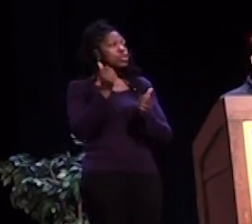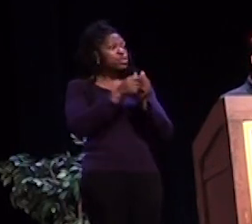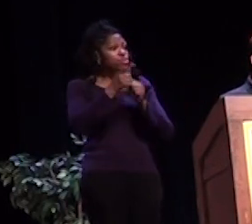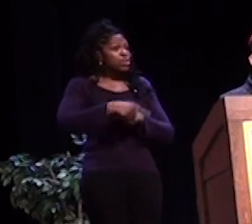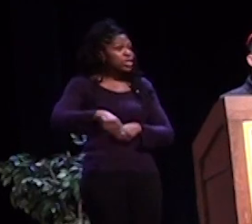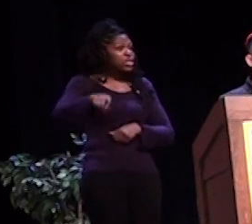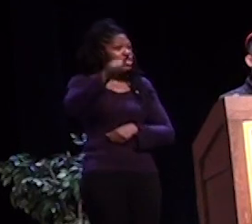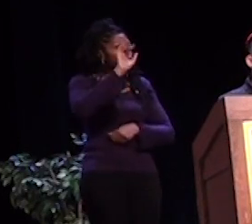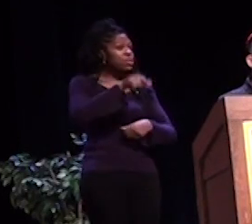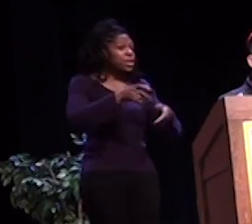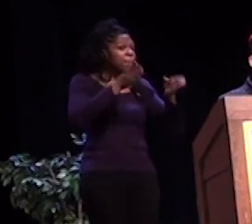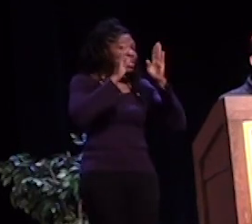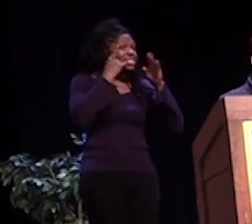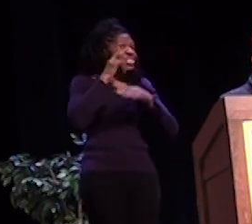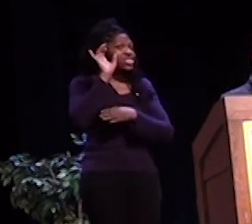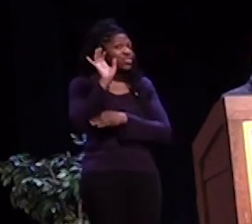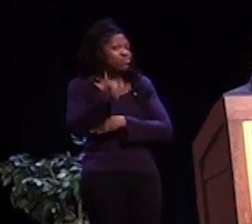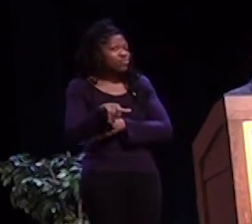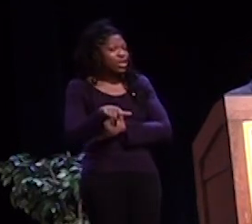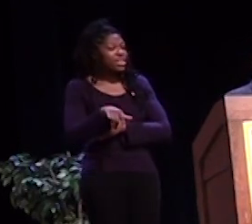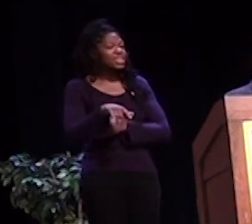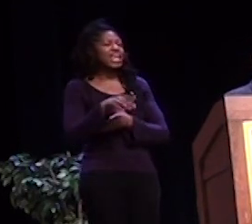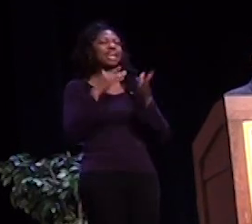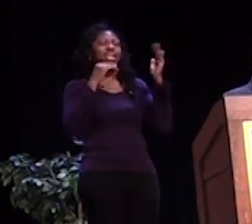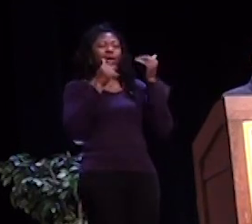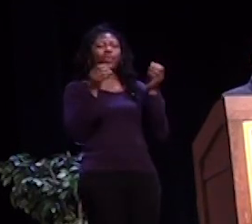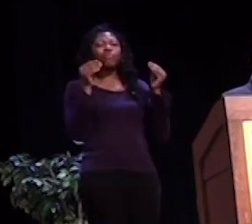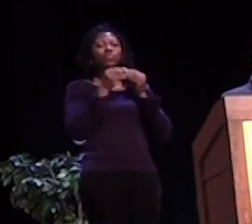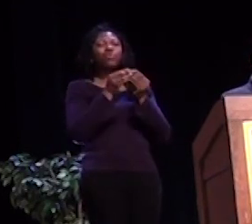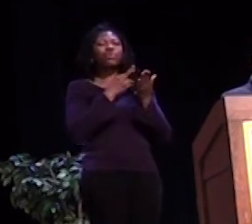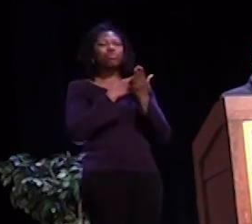out for in the future, hopefully as more resources come in.